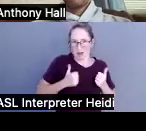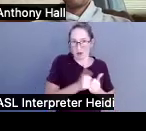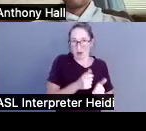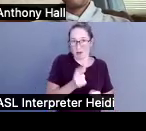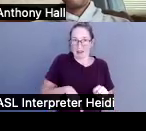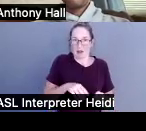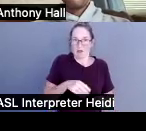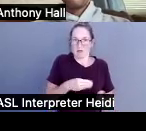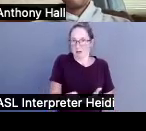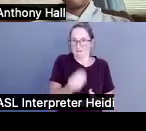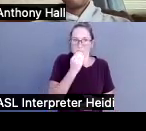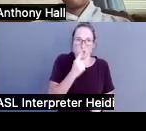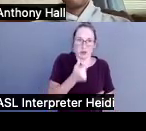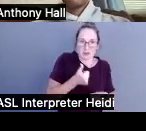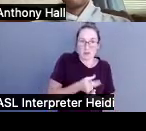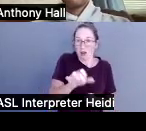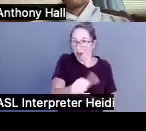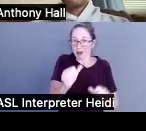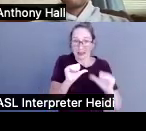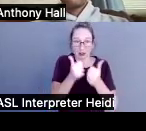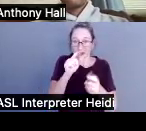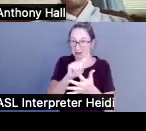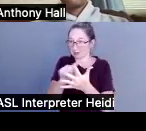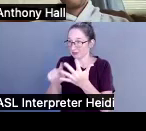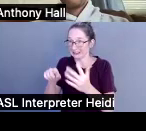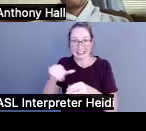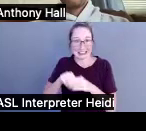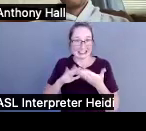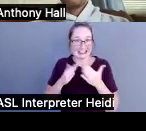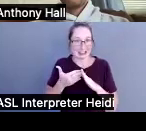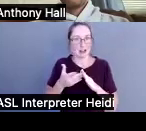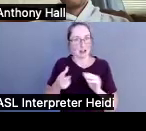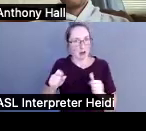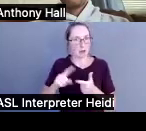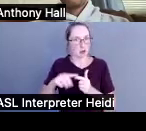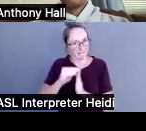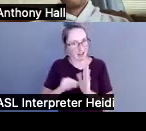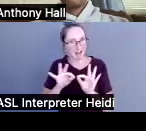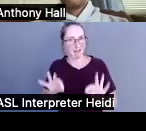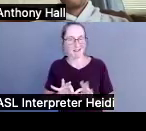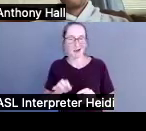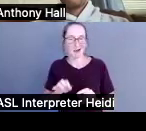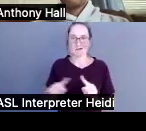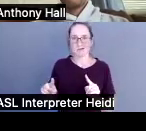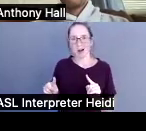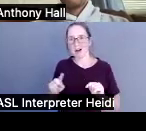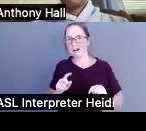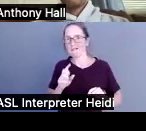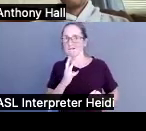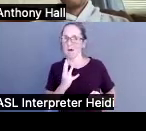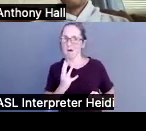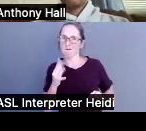And other agencies that they talk to in the city, they were able to fill out forms, but it was maybe like a 4 or 5